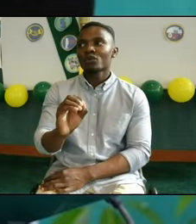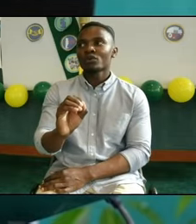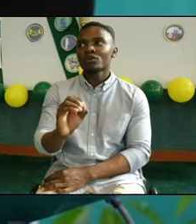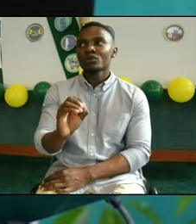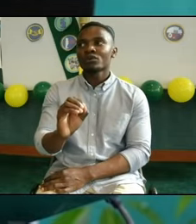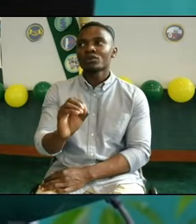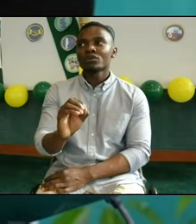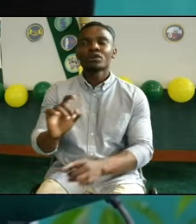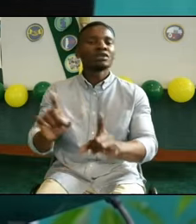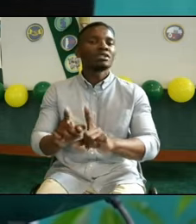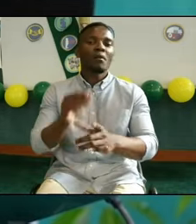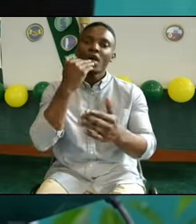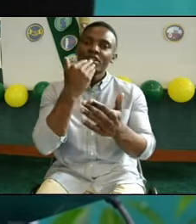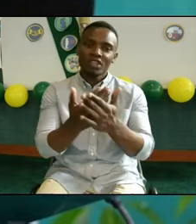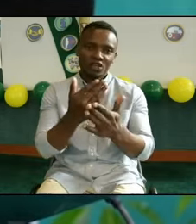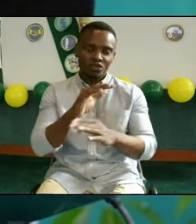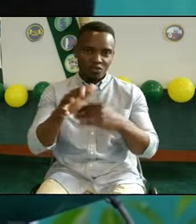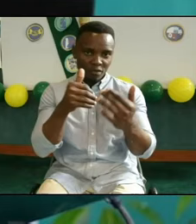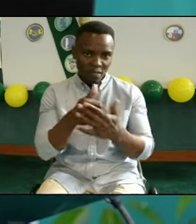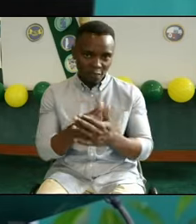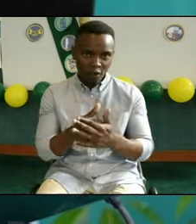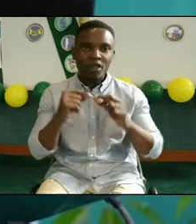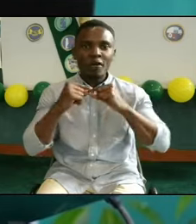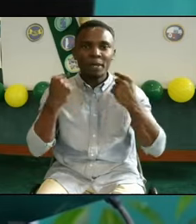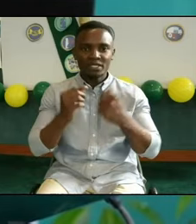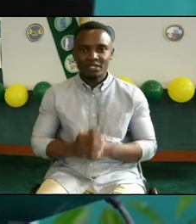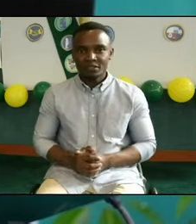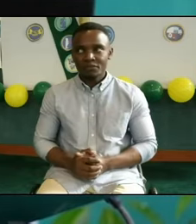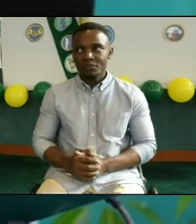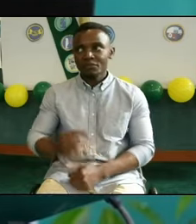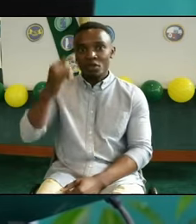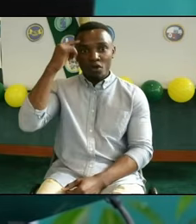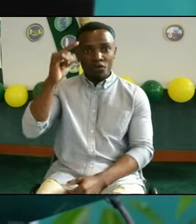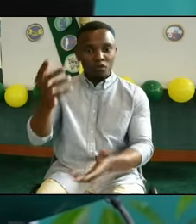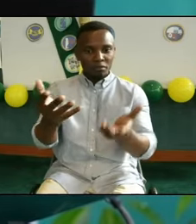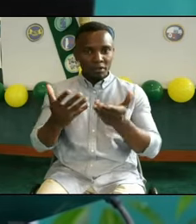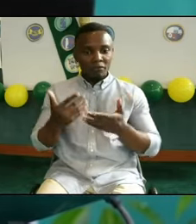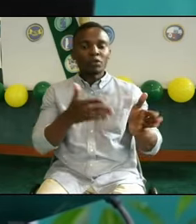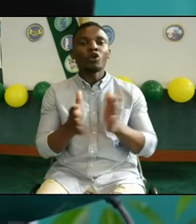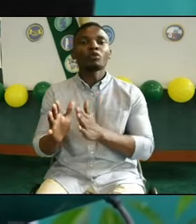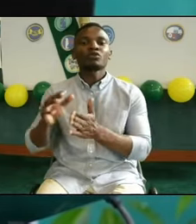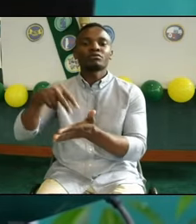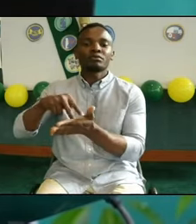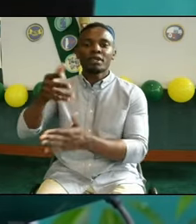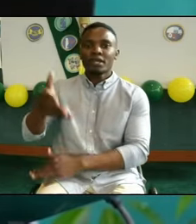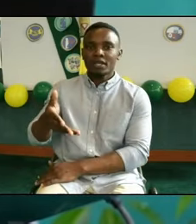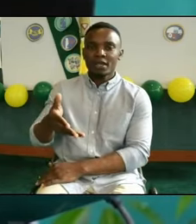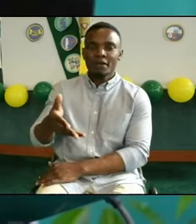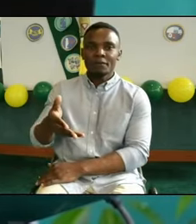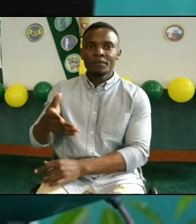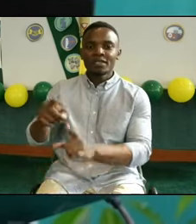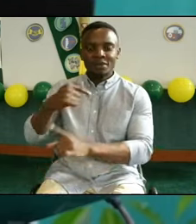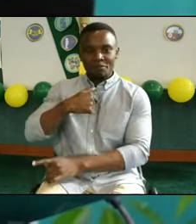am adding him as well. To thank you for availing this mighty platform and a pulpit to a young man like